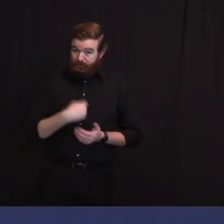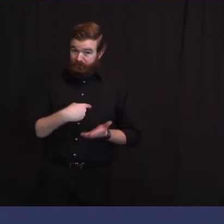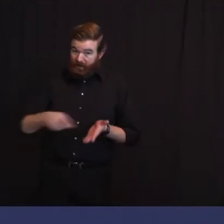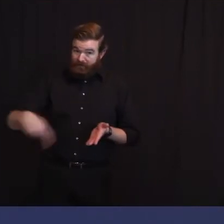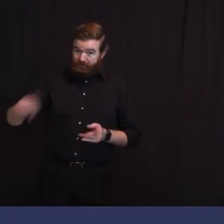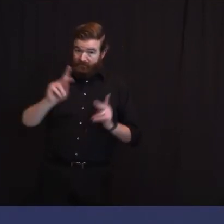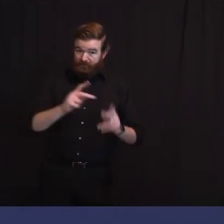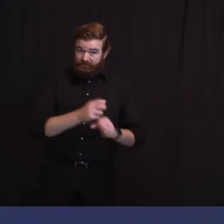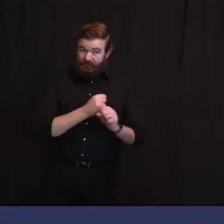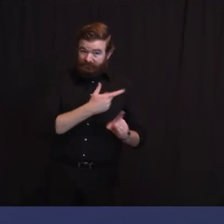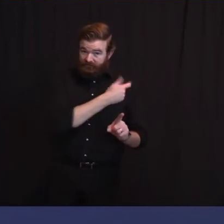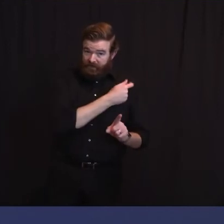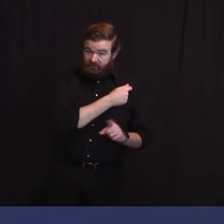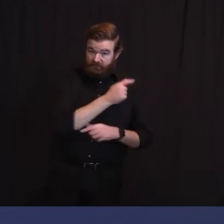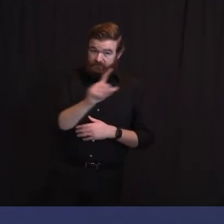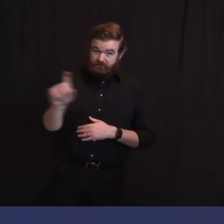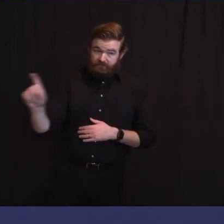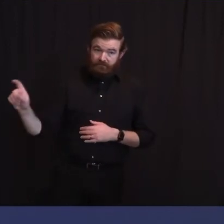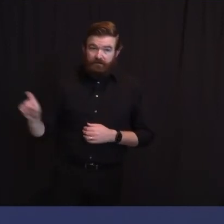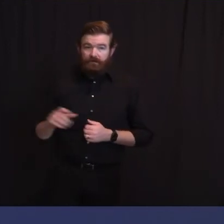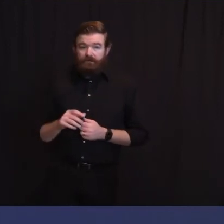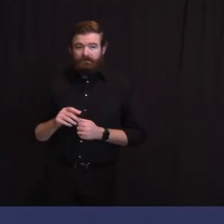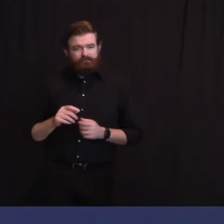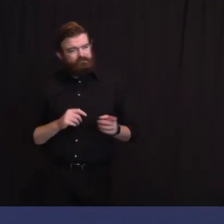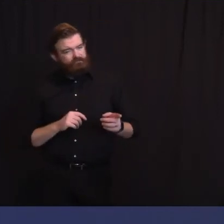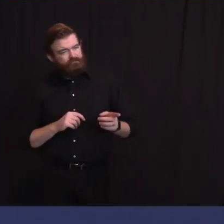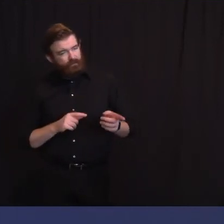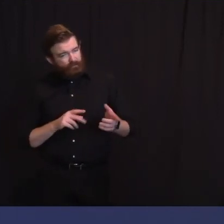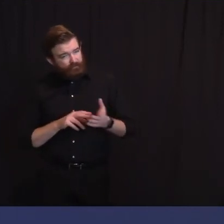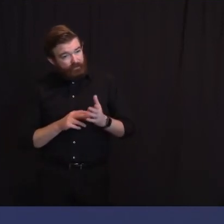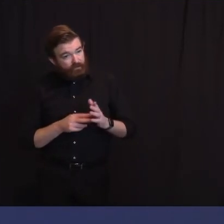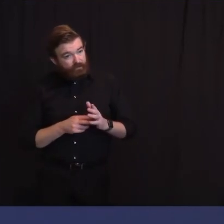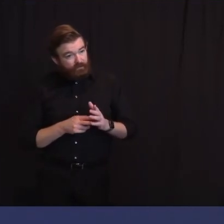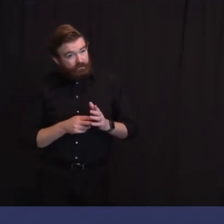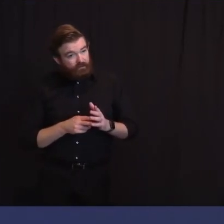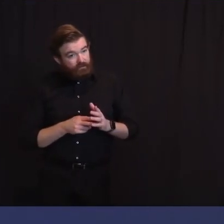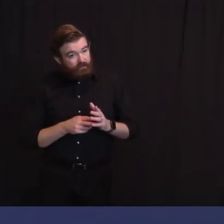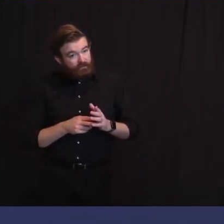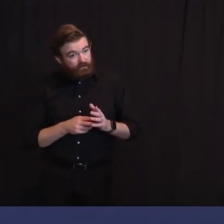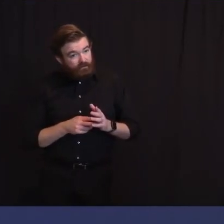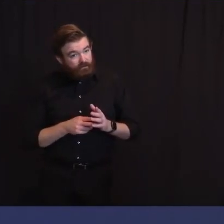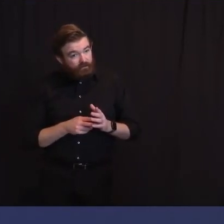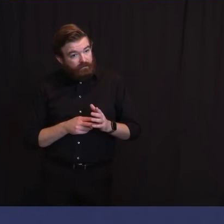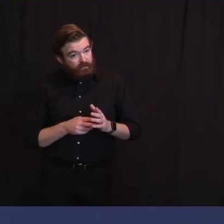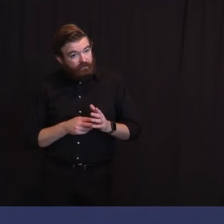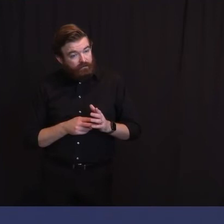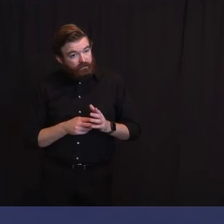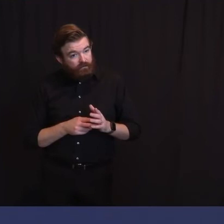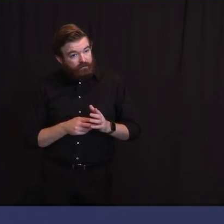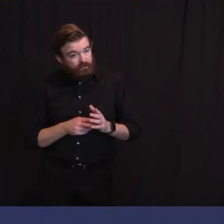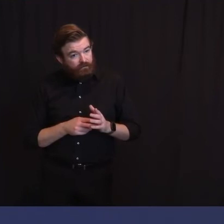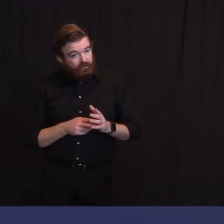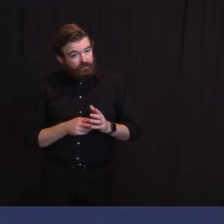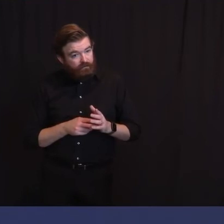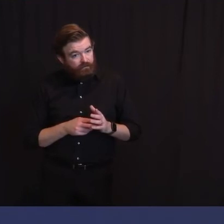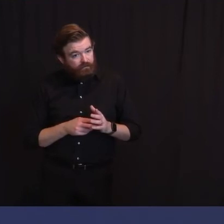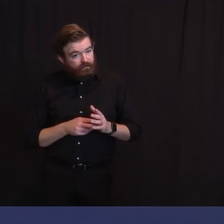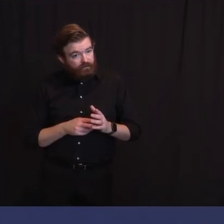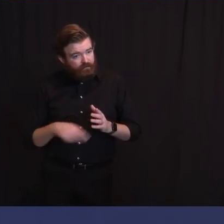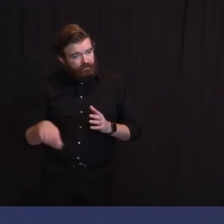Sorry, that's one. To pay people to incent them to get vaccines? Yeah. Okay. One of President Biden's executive That's why I'm orders holding gives,